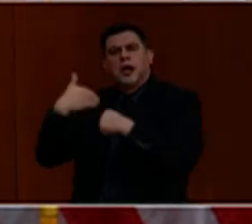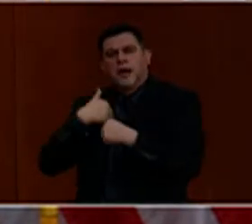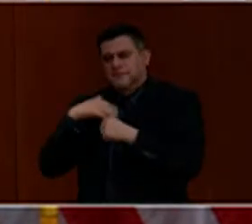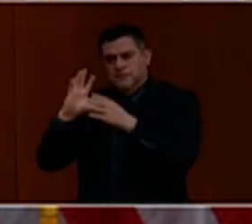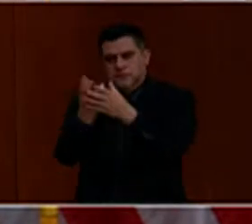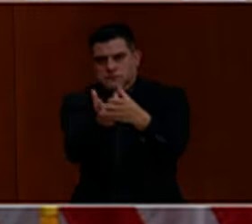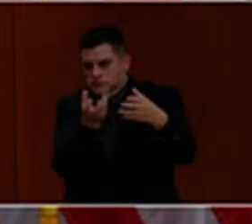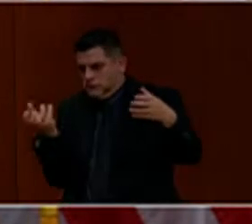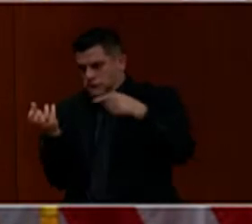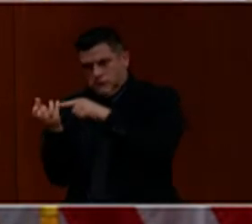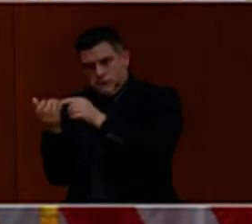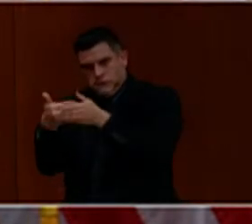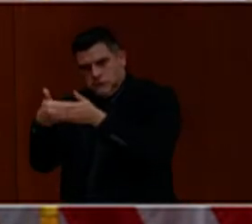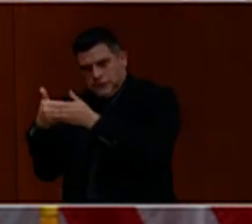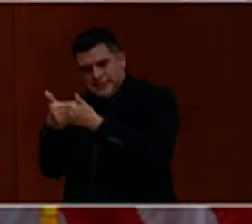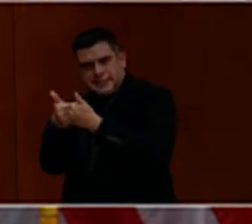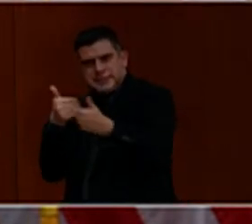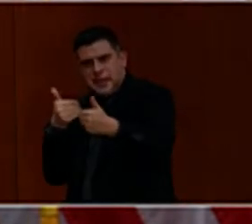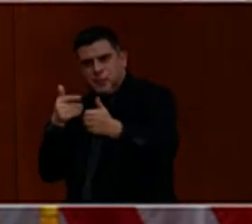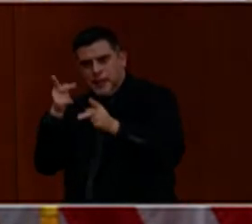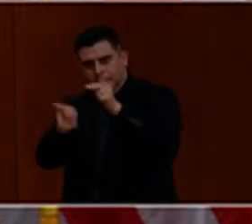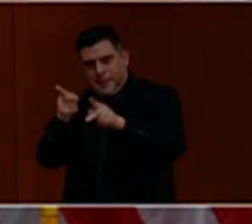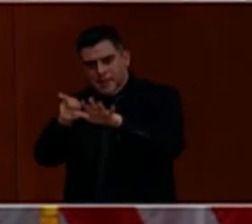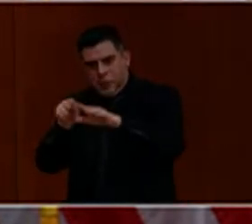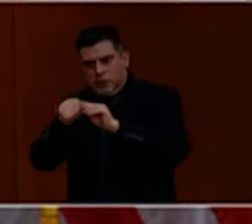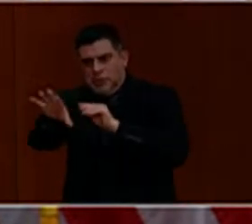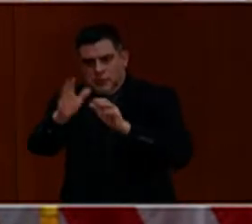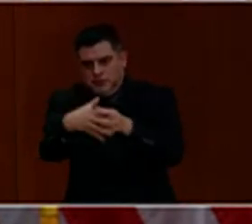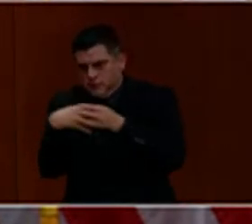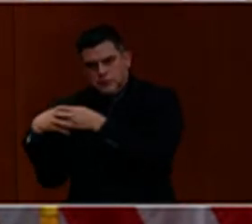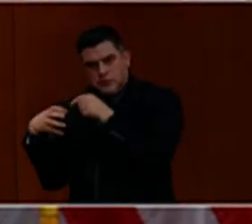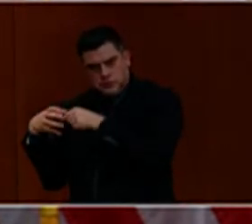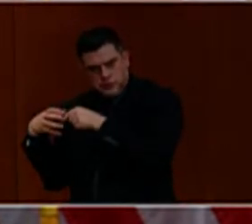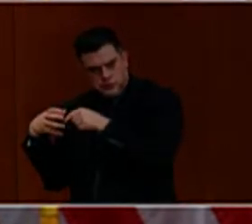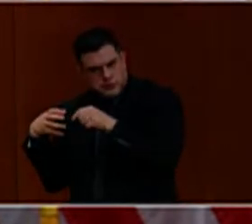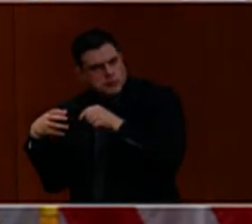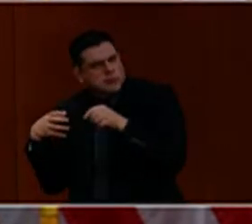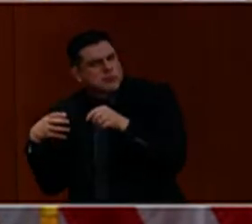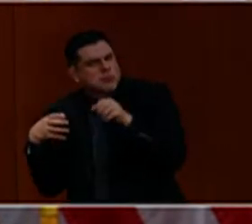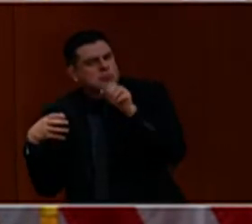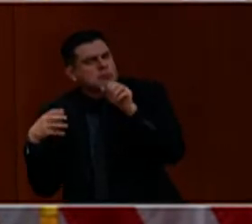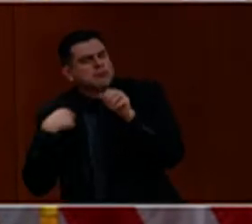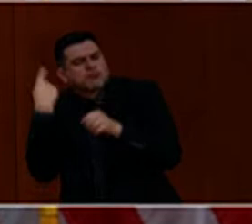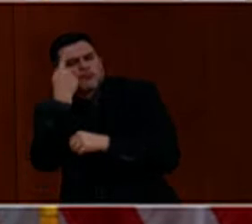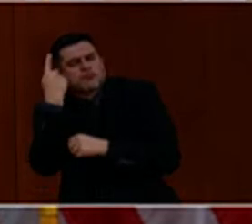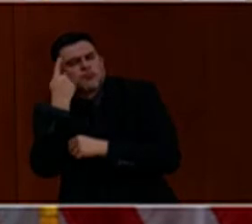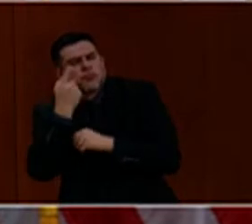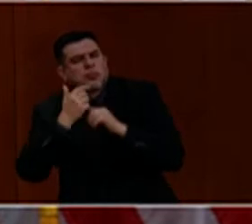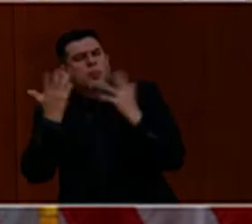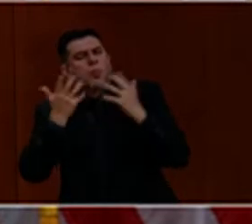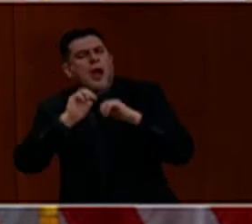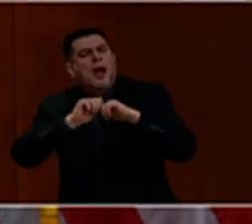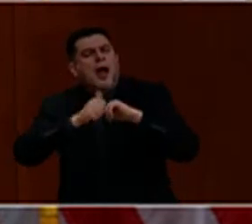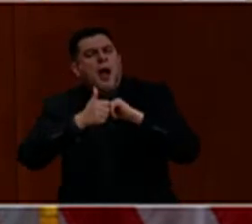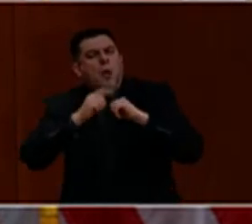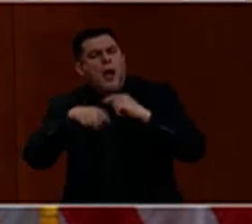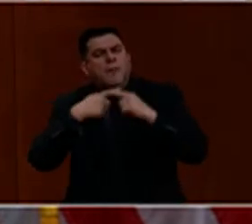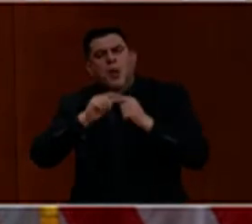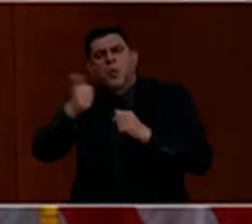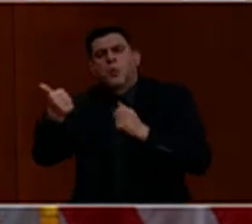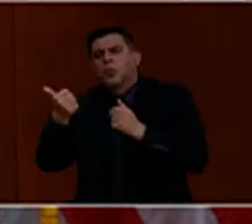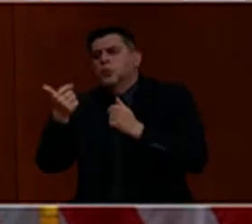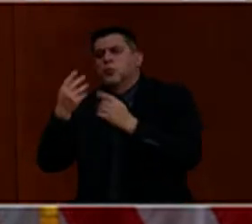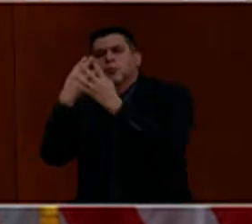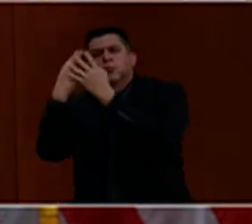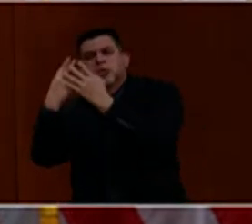with people that have already tested positive or something like that? Like what other specific measures comparable to nursing homes, a task